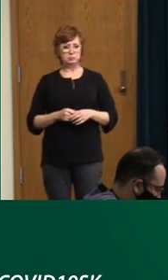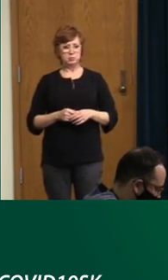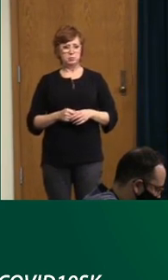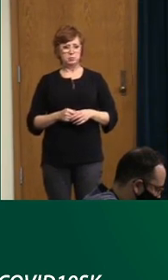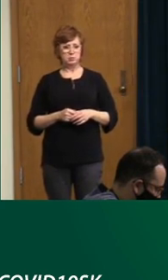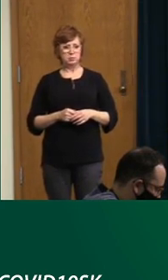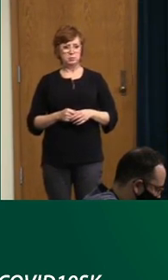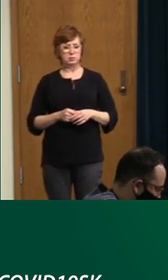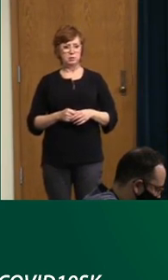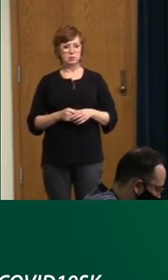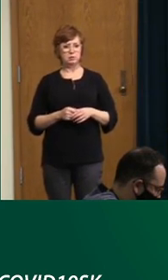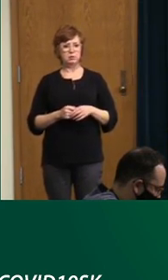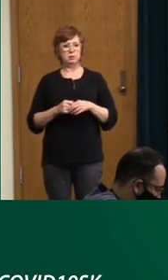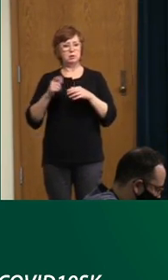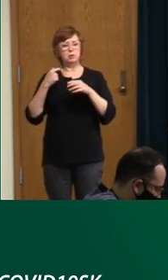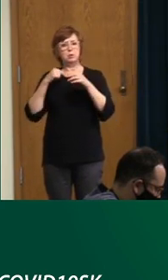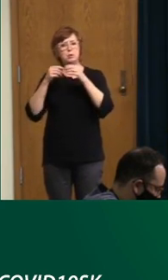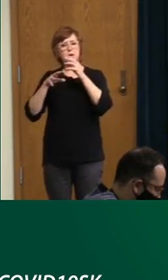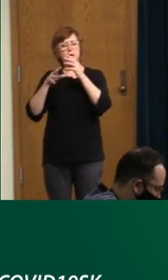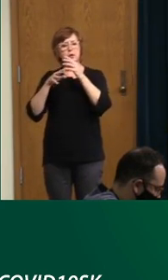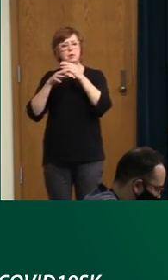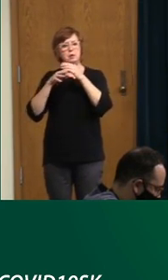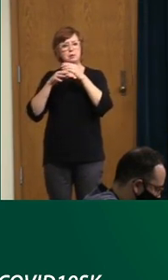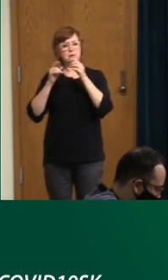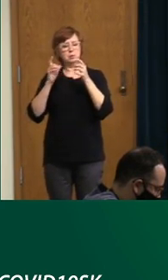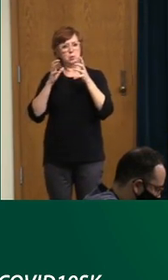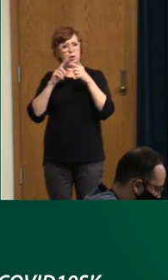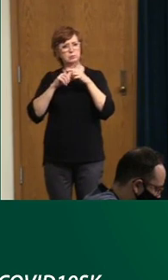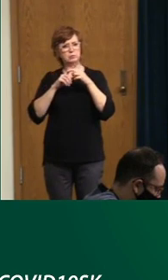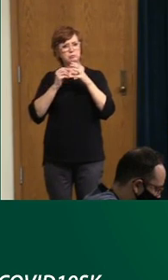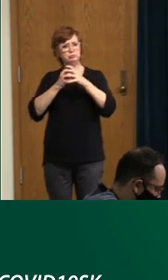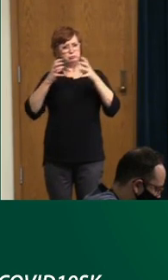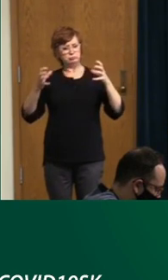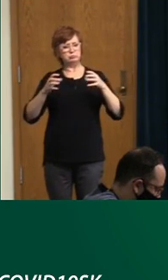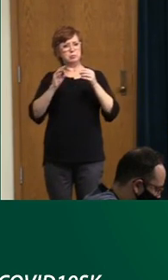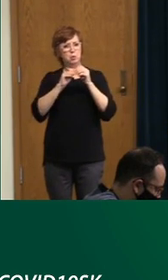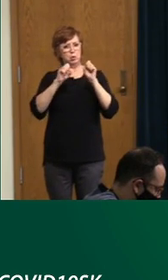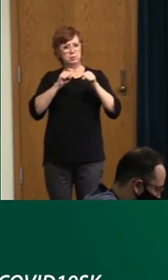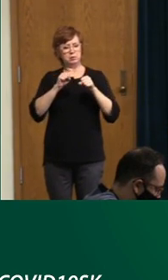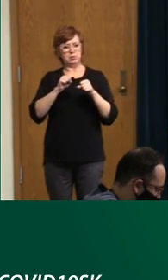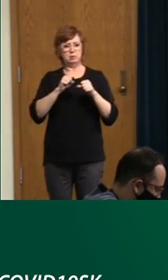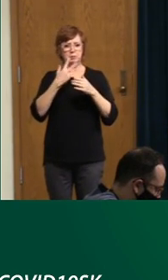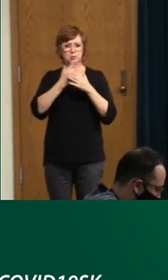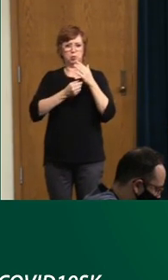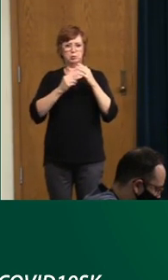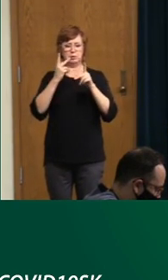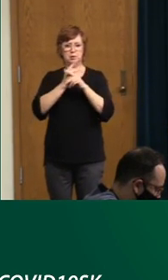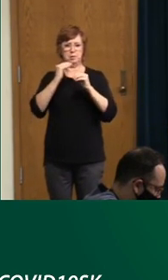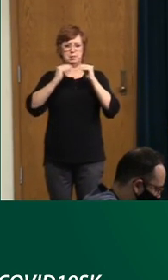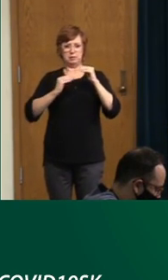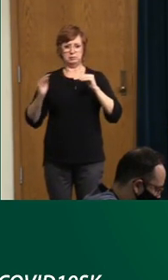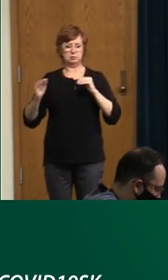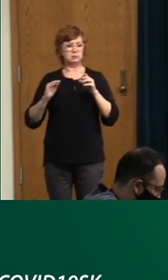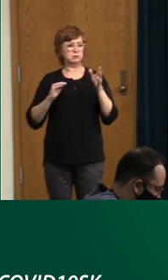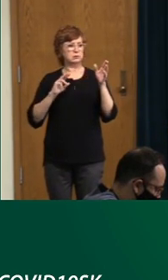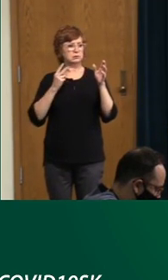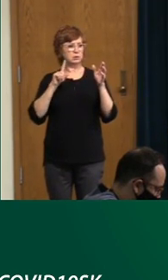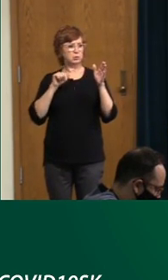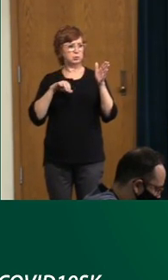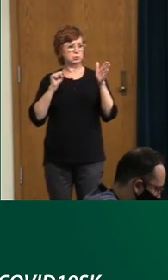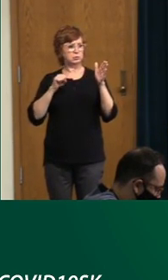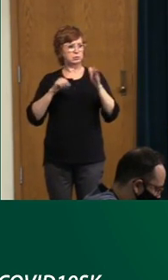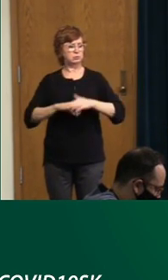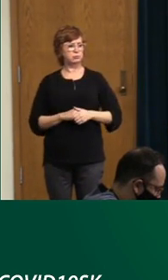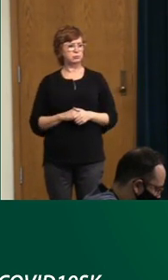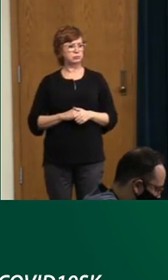what we can do to expand capacity on the defensive side, but also how we support the offensive strategy. Follow up, Mark? Yeah. At